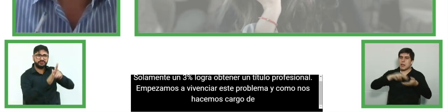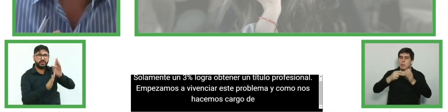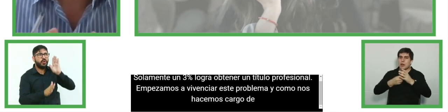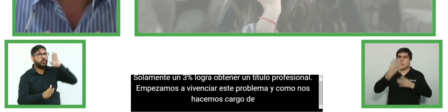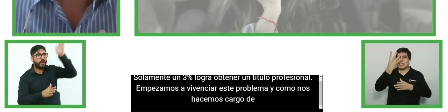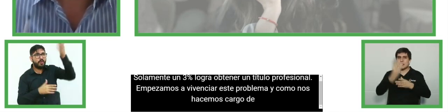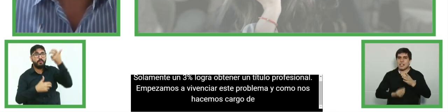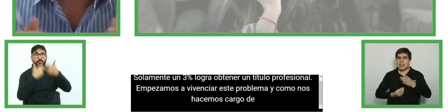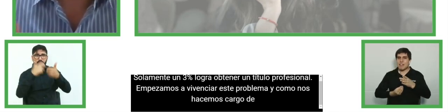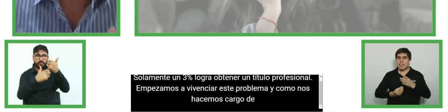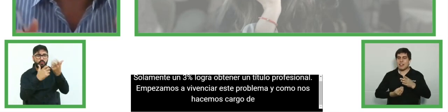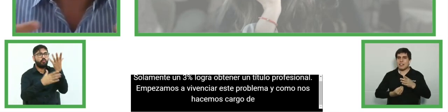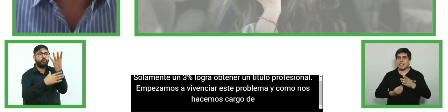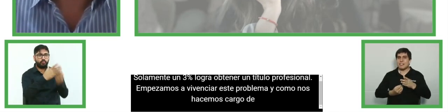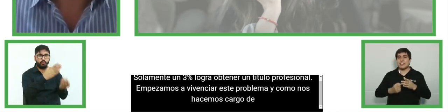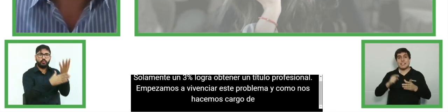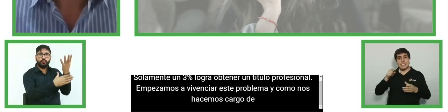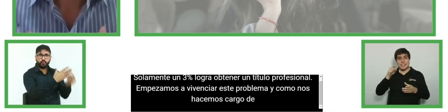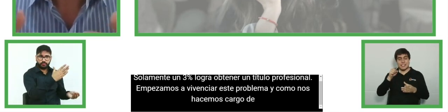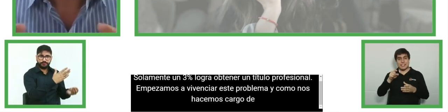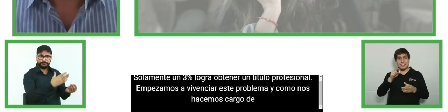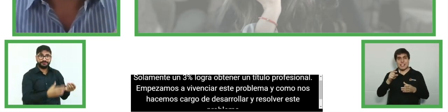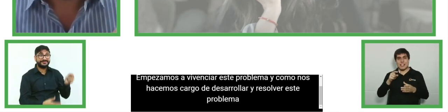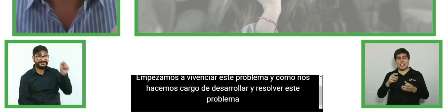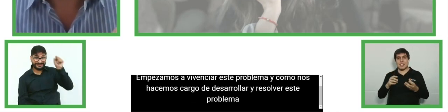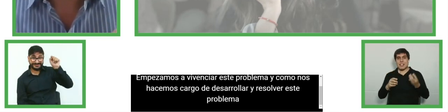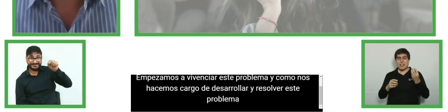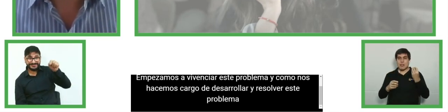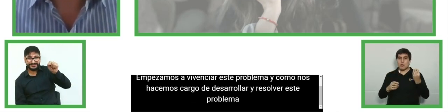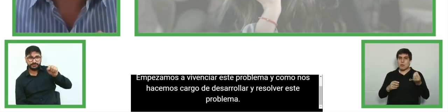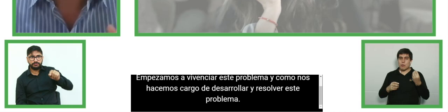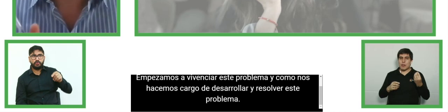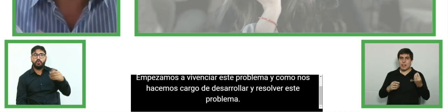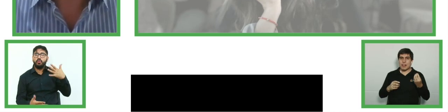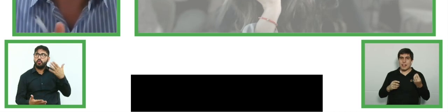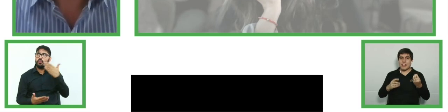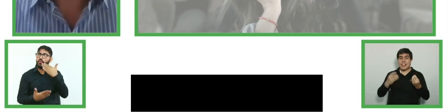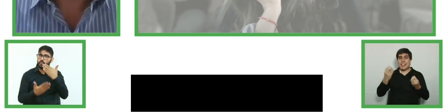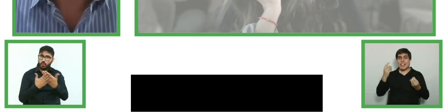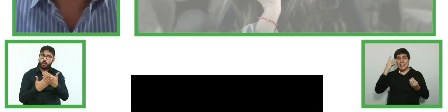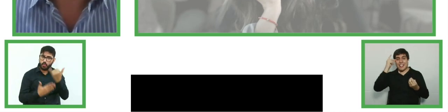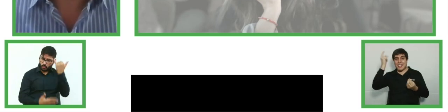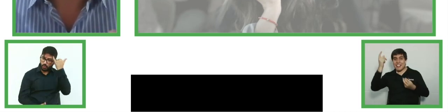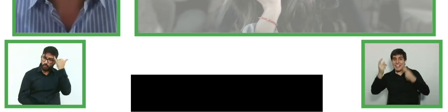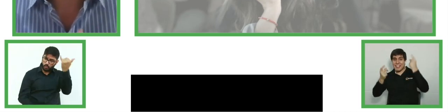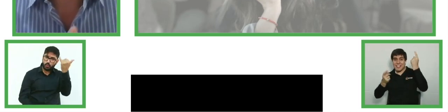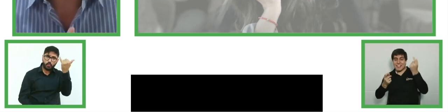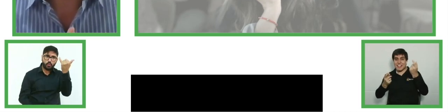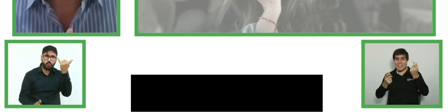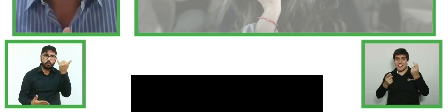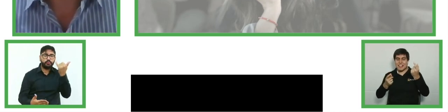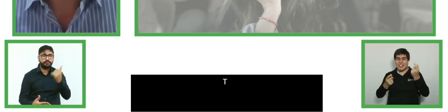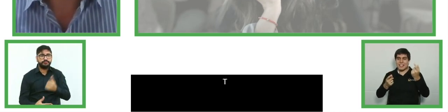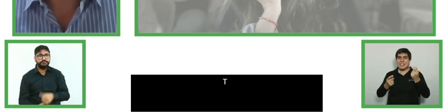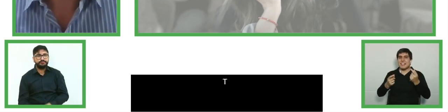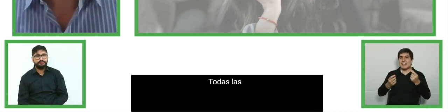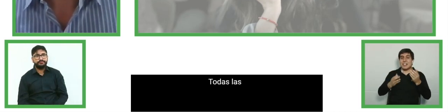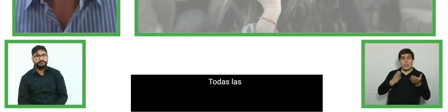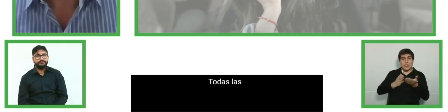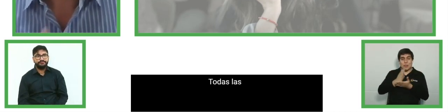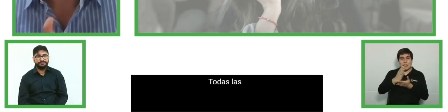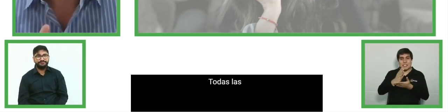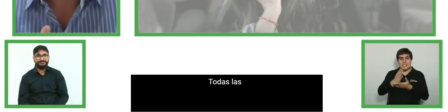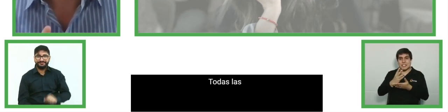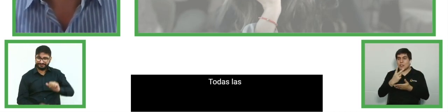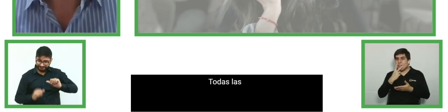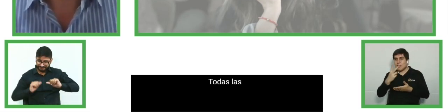all the innovations start from a very specific need or from a very specific opportunity to innovate and develop new solutions.